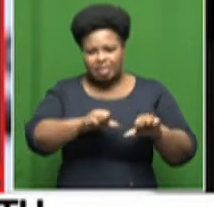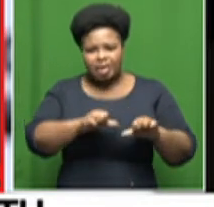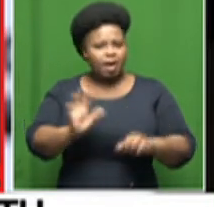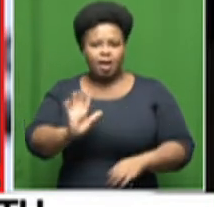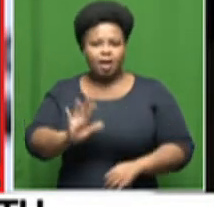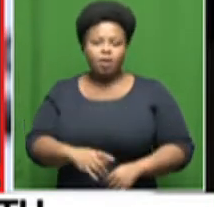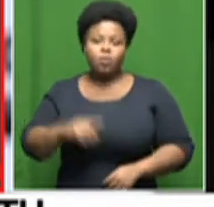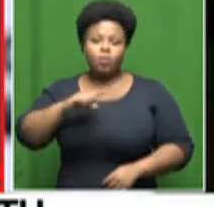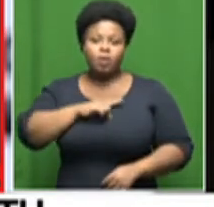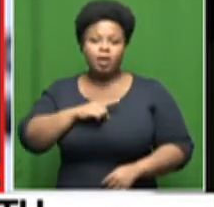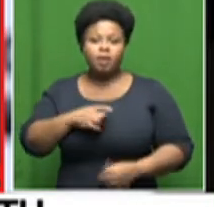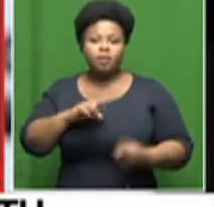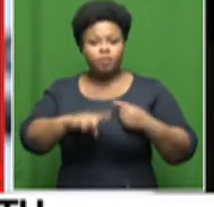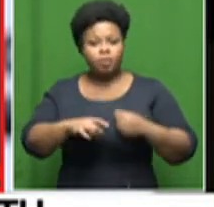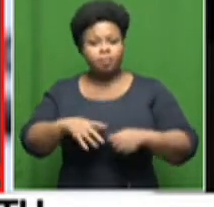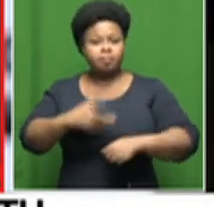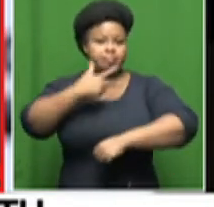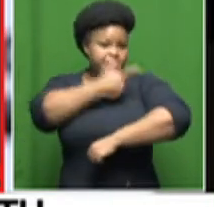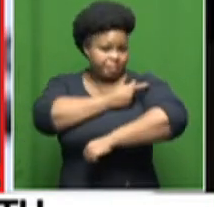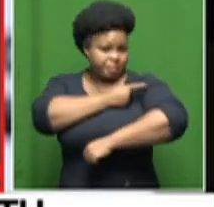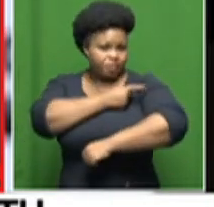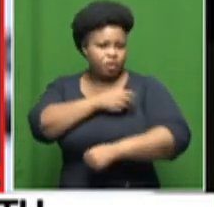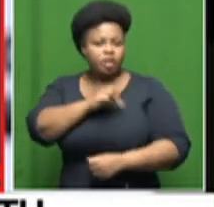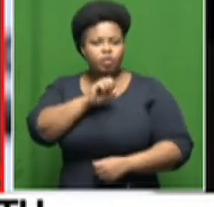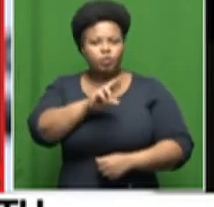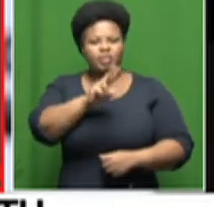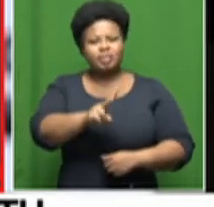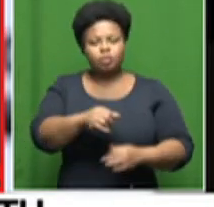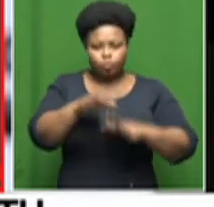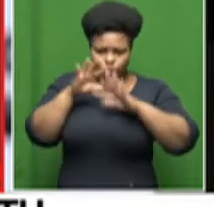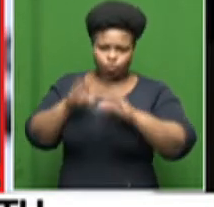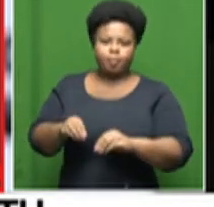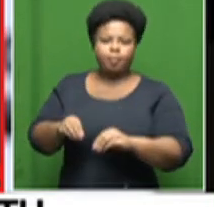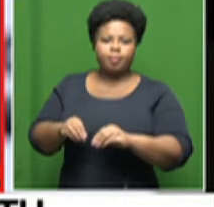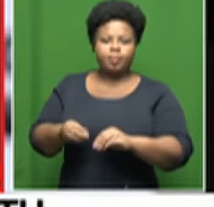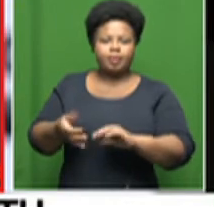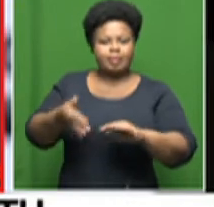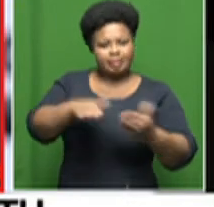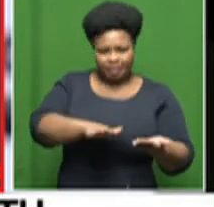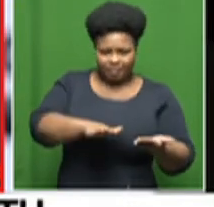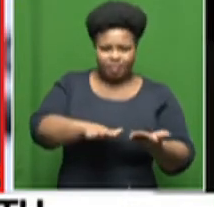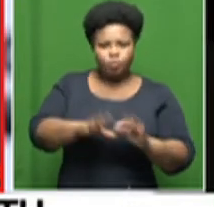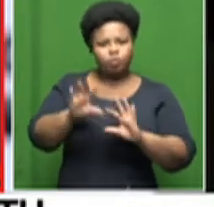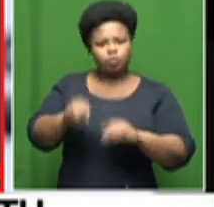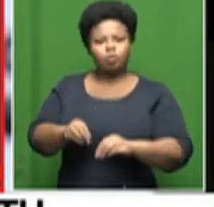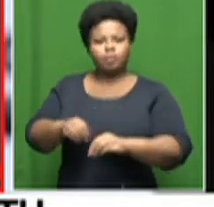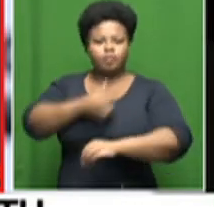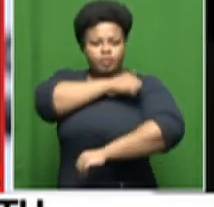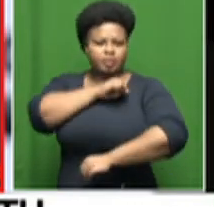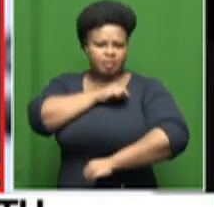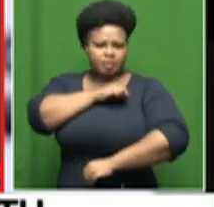AR26 vaccine will stop hospitalization and death. And we intend